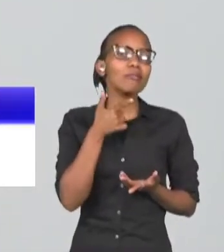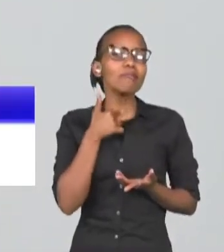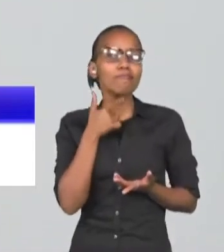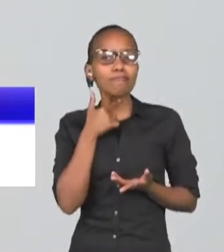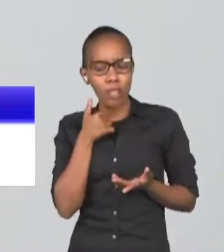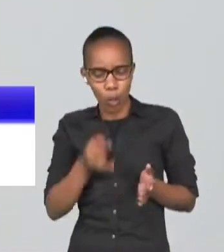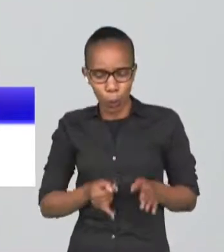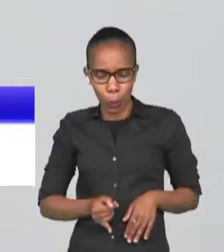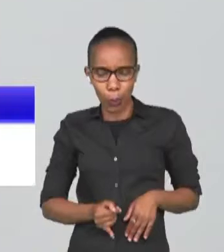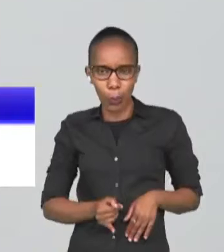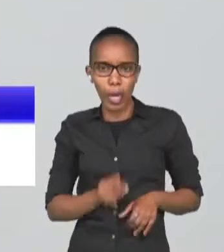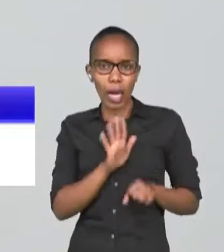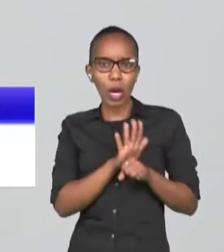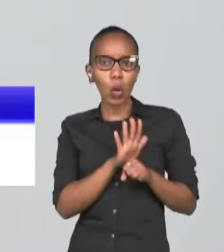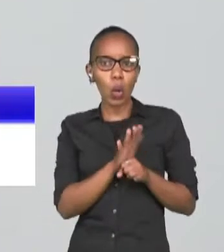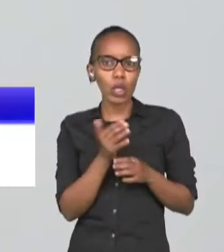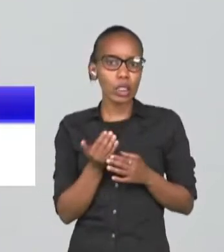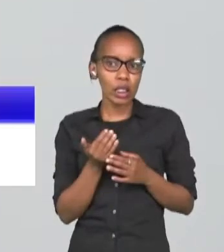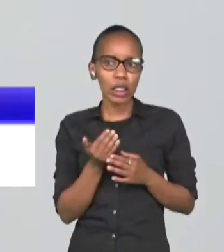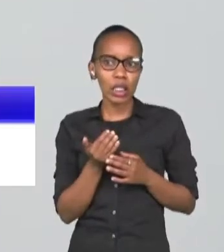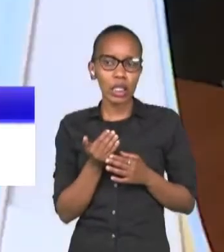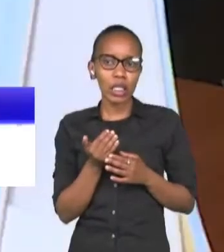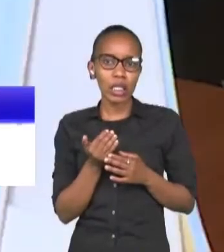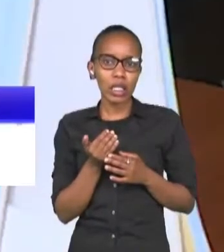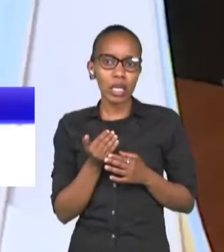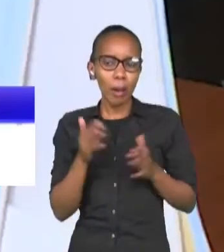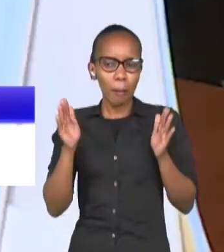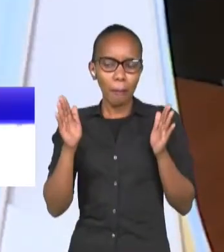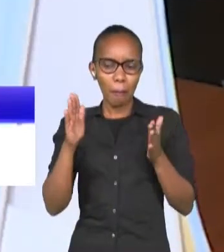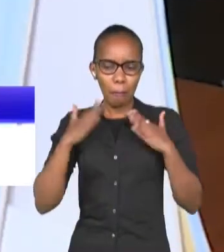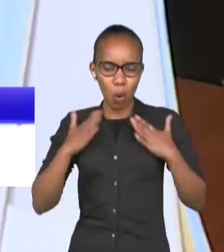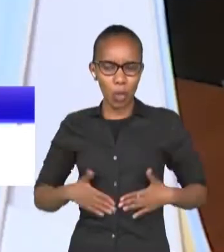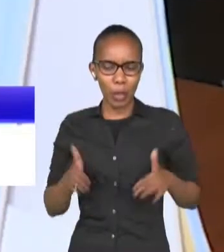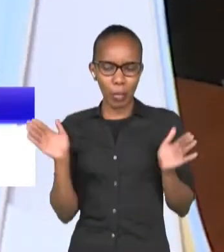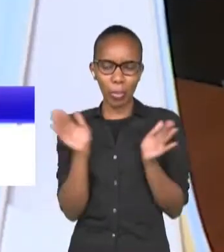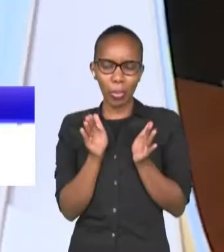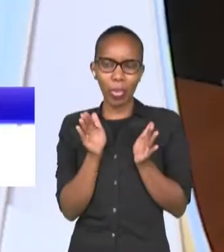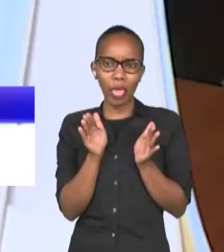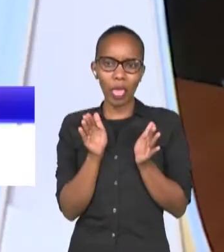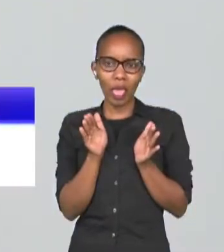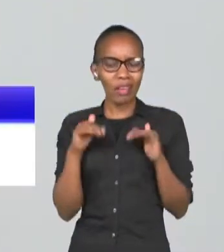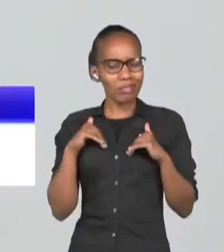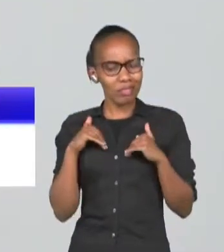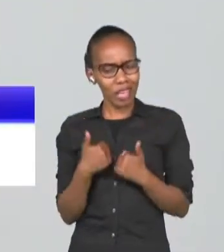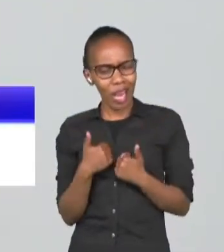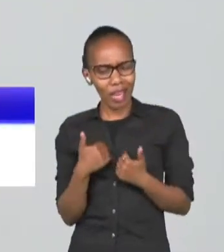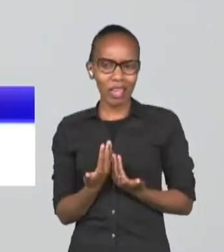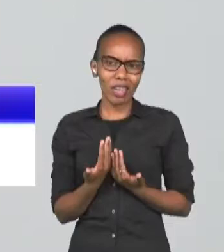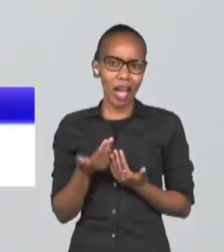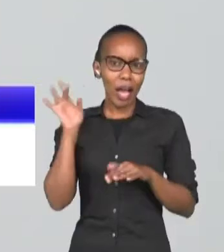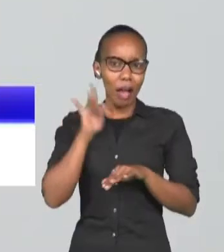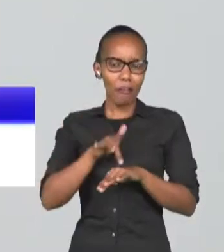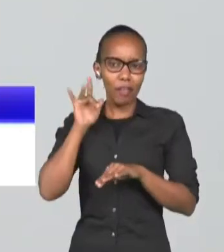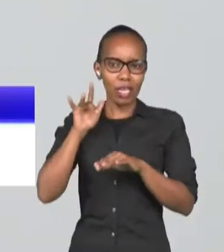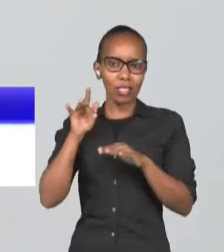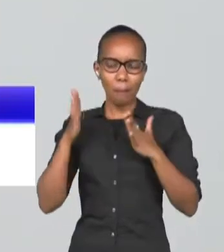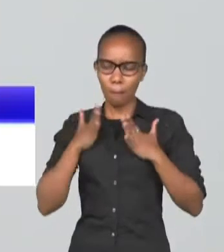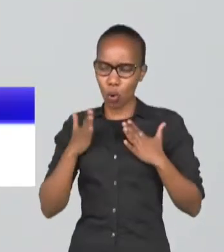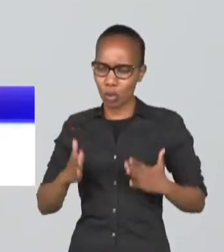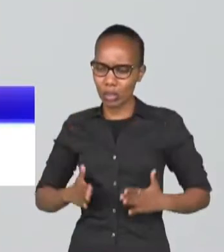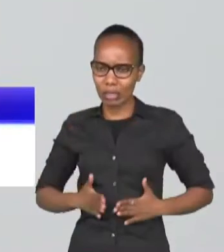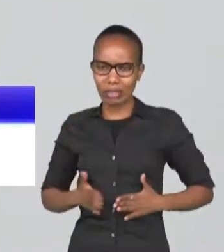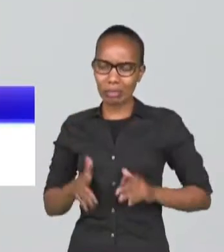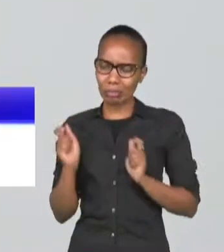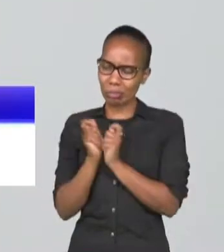urination, you have non-intentional weight loss, you have fatigue, it affects your nerves, so you find that you're having pins and needles